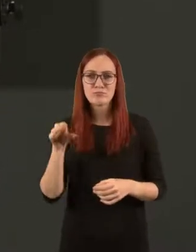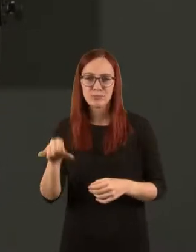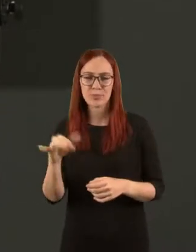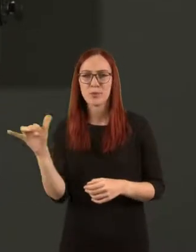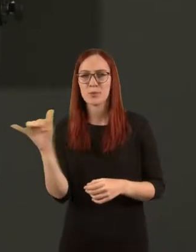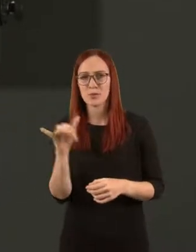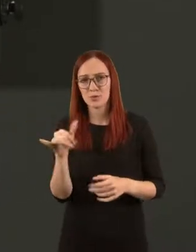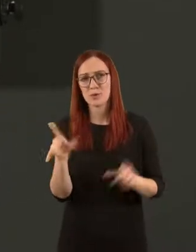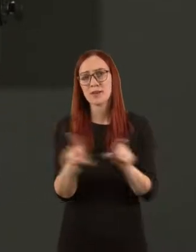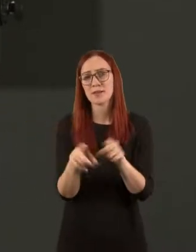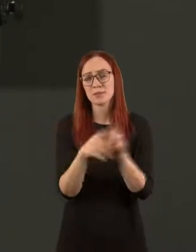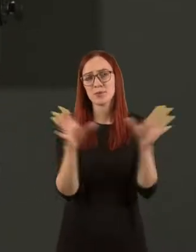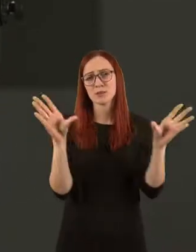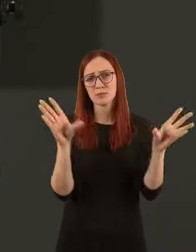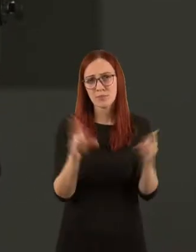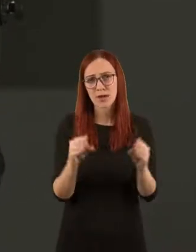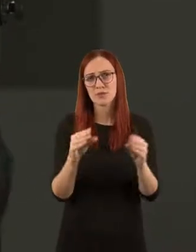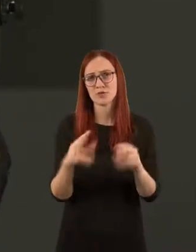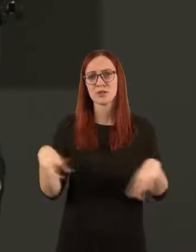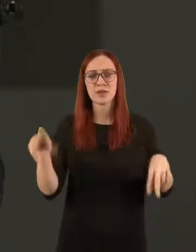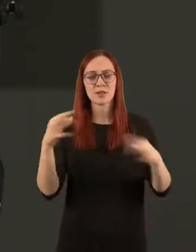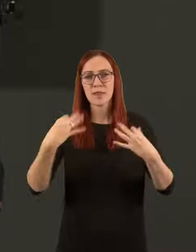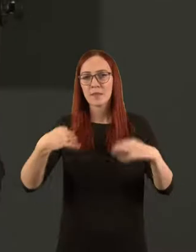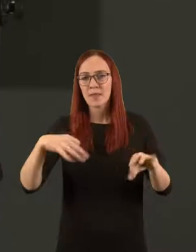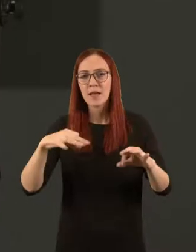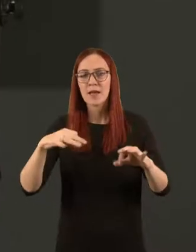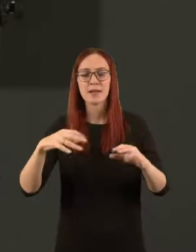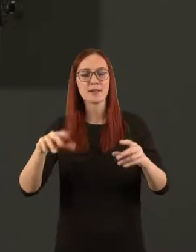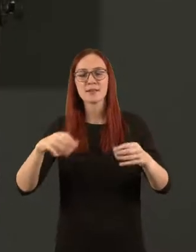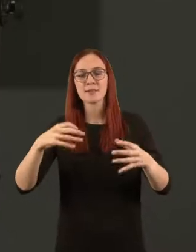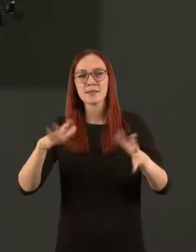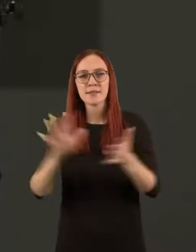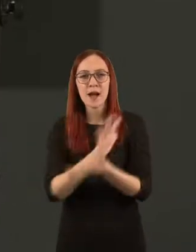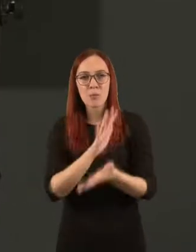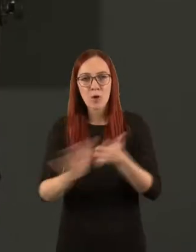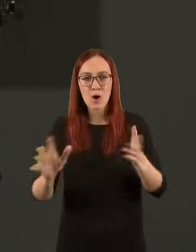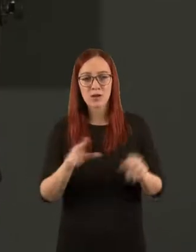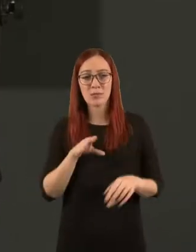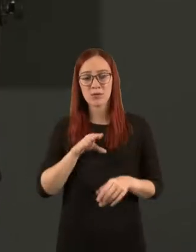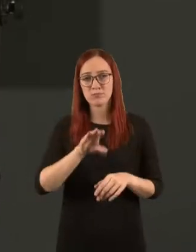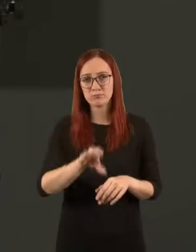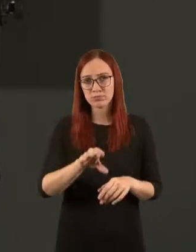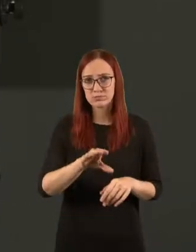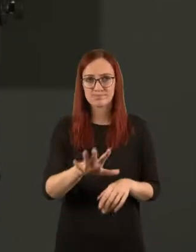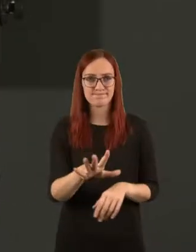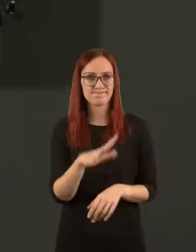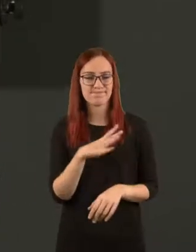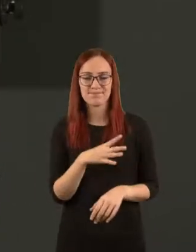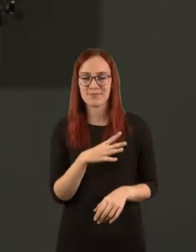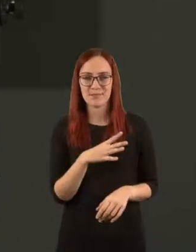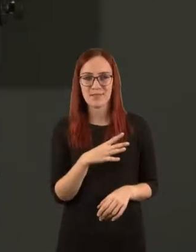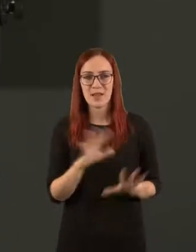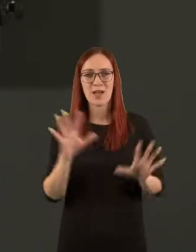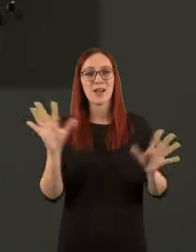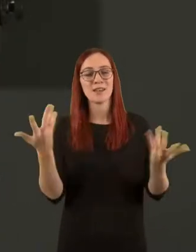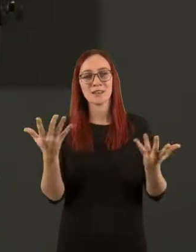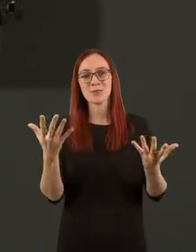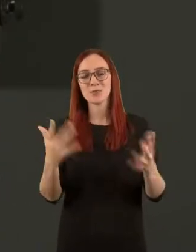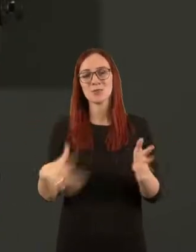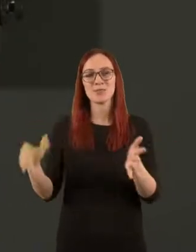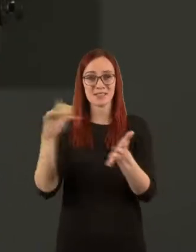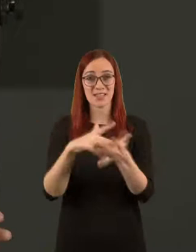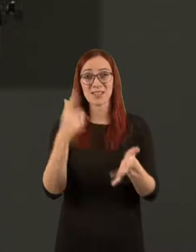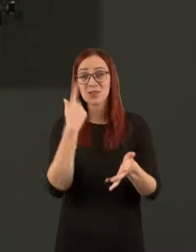price of parking in the center of Vilnius and to reduce the number of free parking spots in the center. So the signal